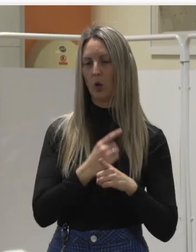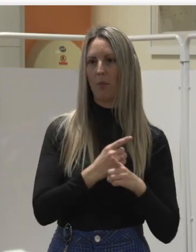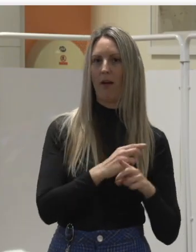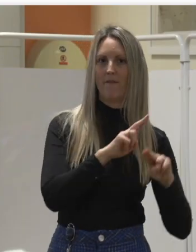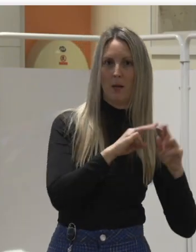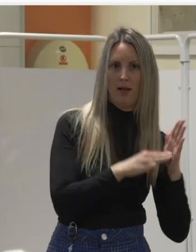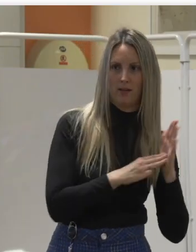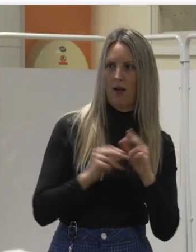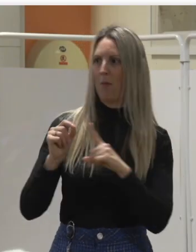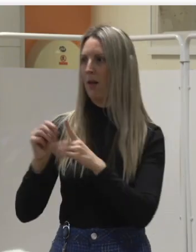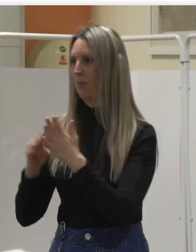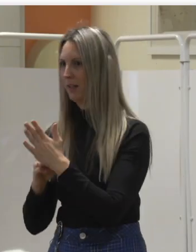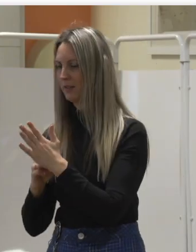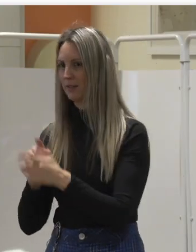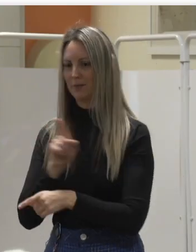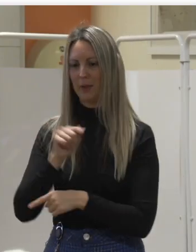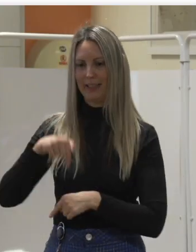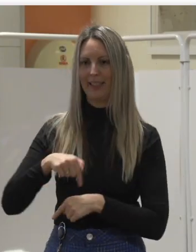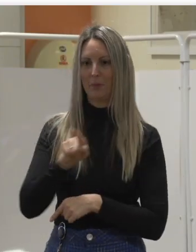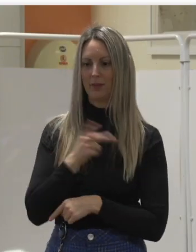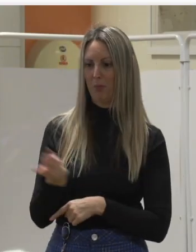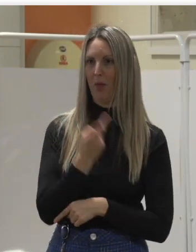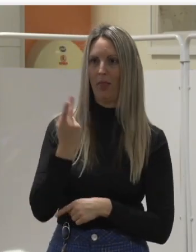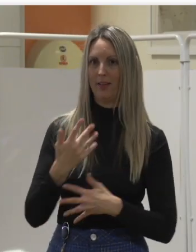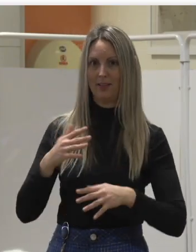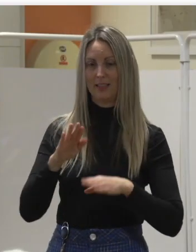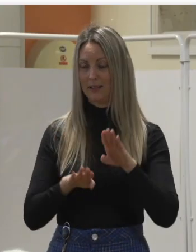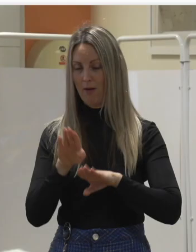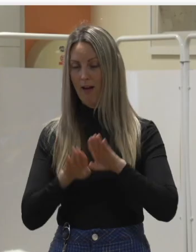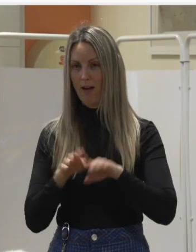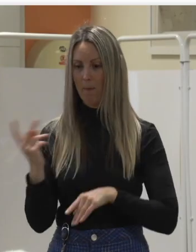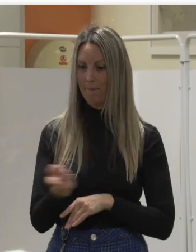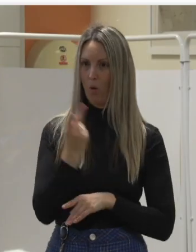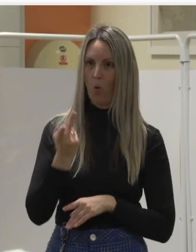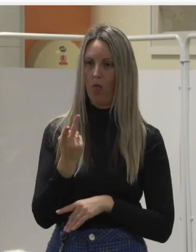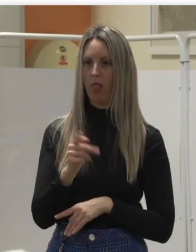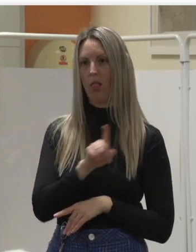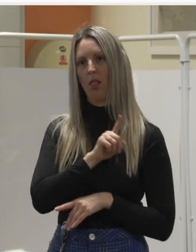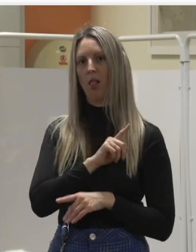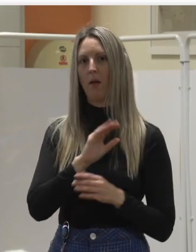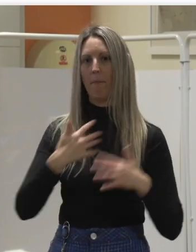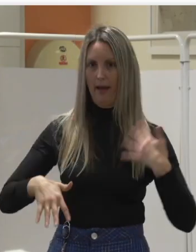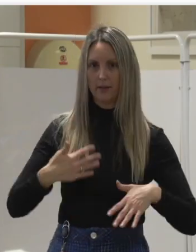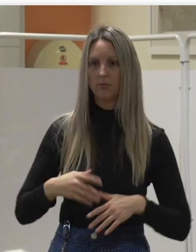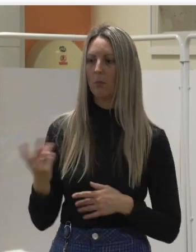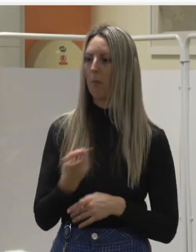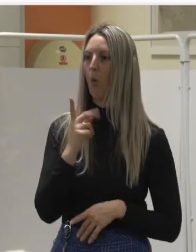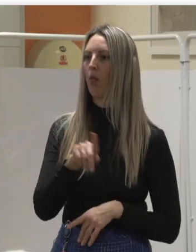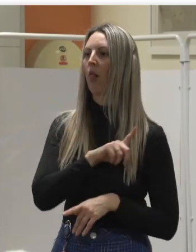the symptoms may be similar because it causes pain, it causes stiffness, and because of pain and stiffness, it affects